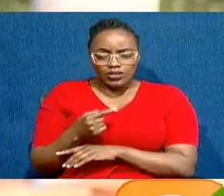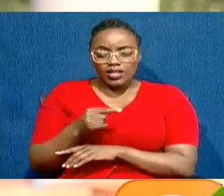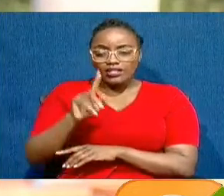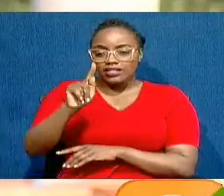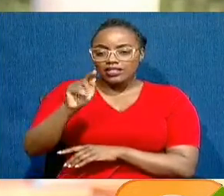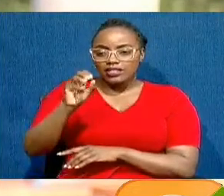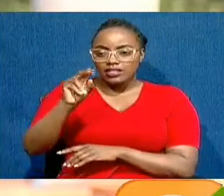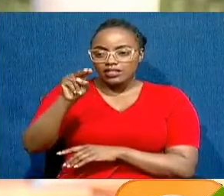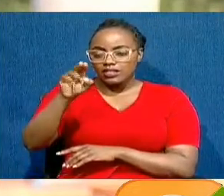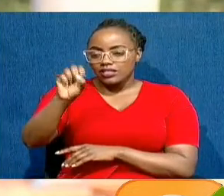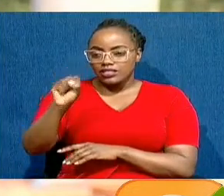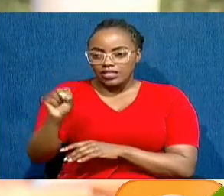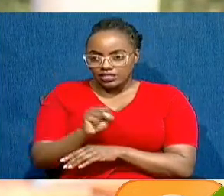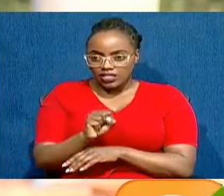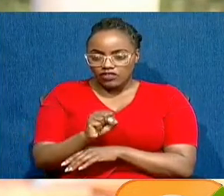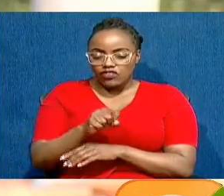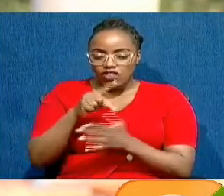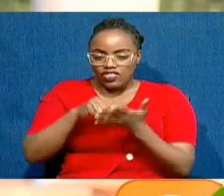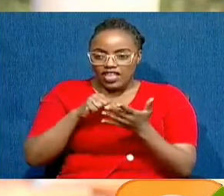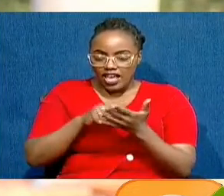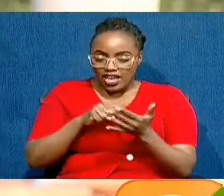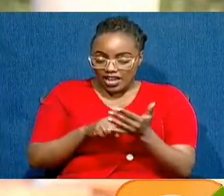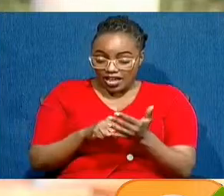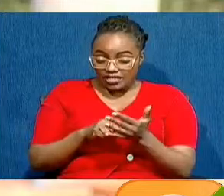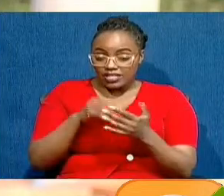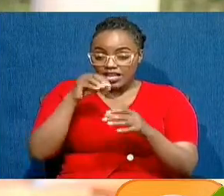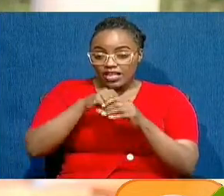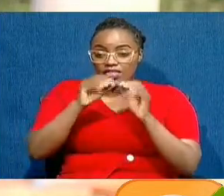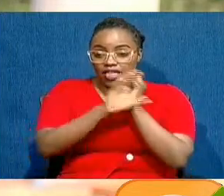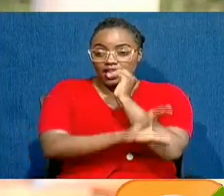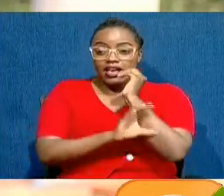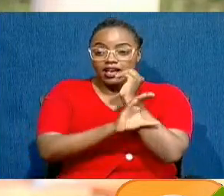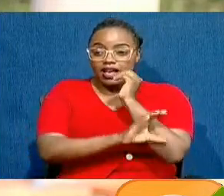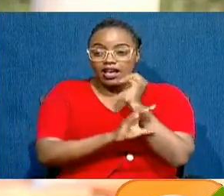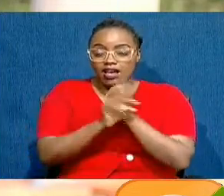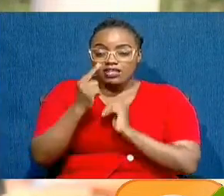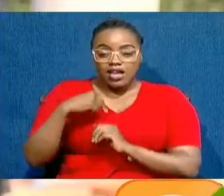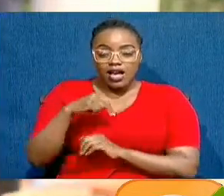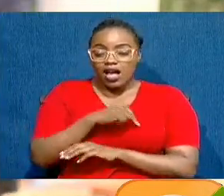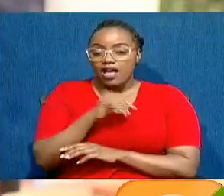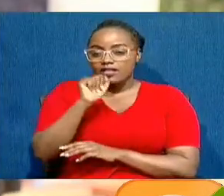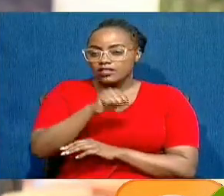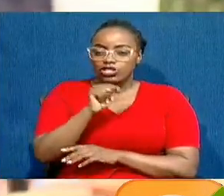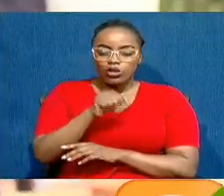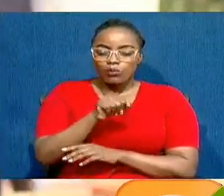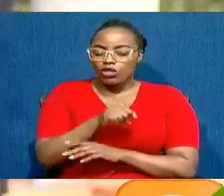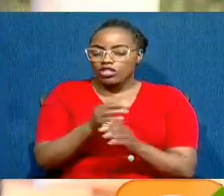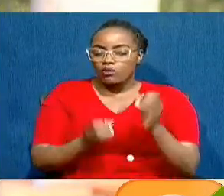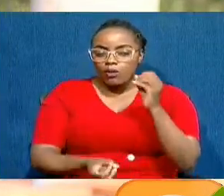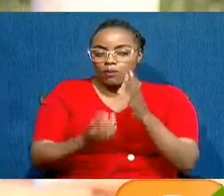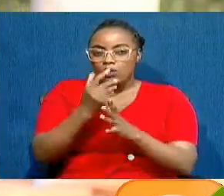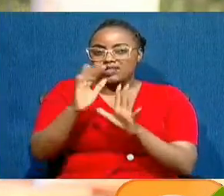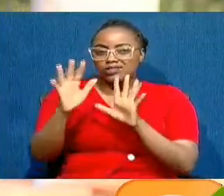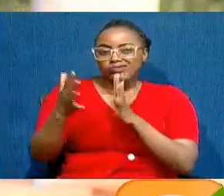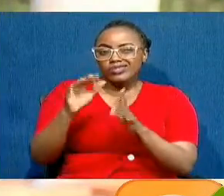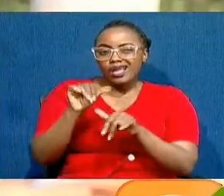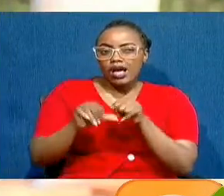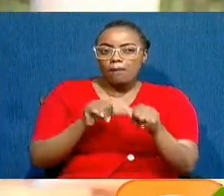tons of rice seed in the country, we can only be able to produce